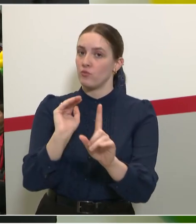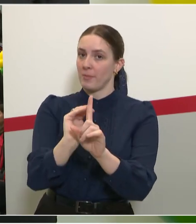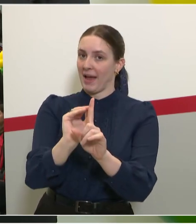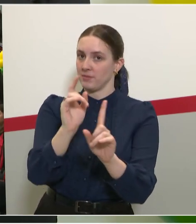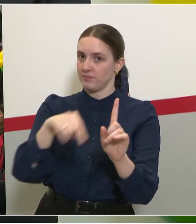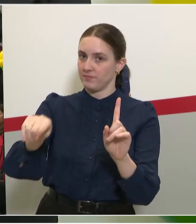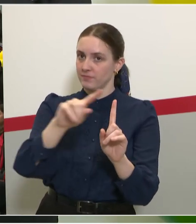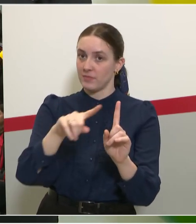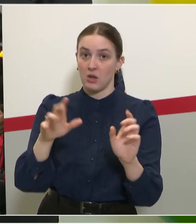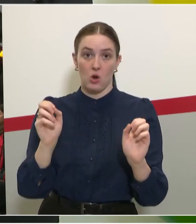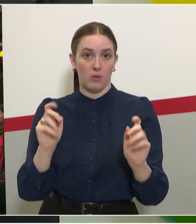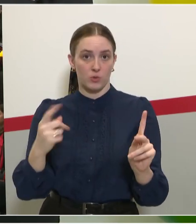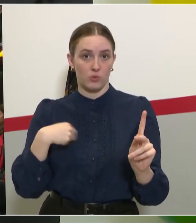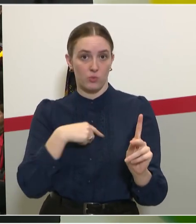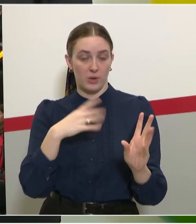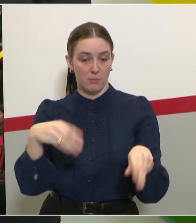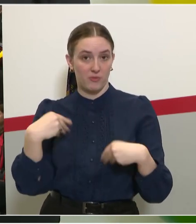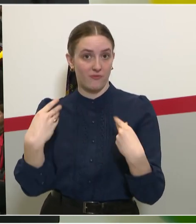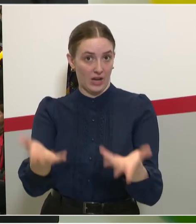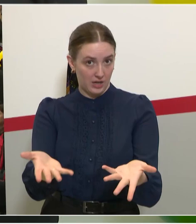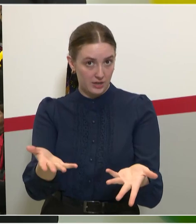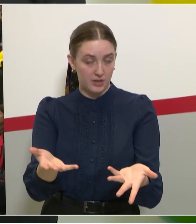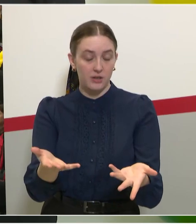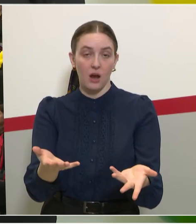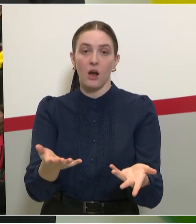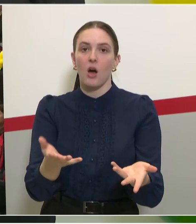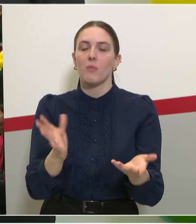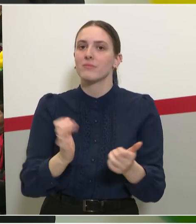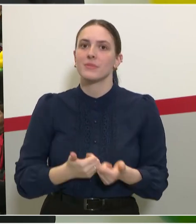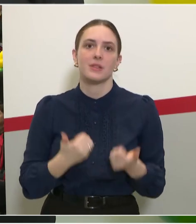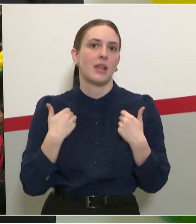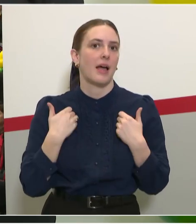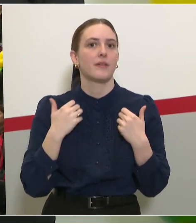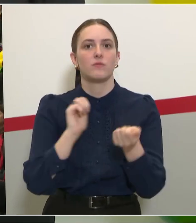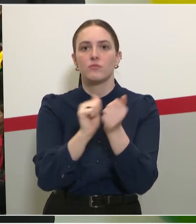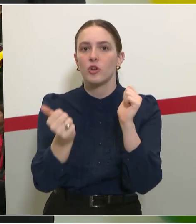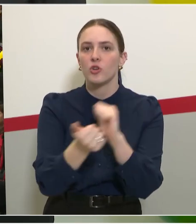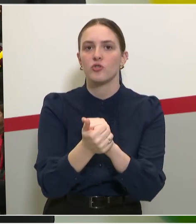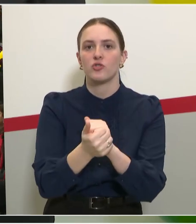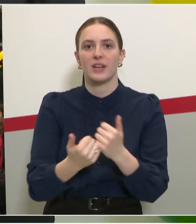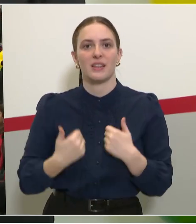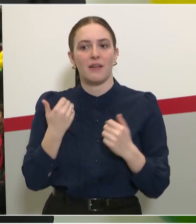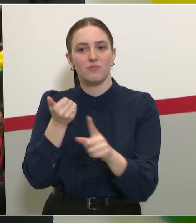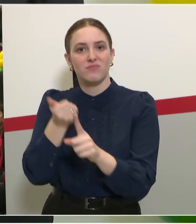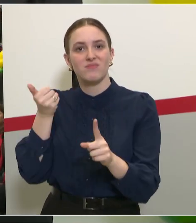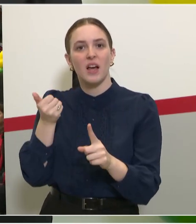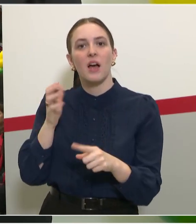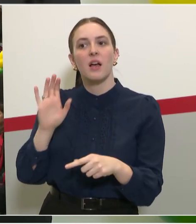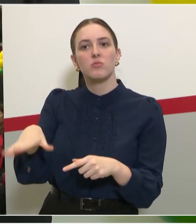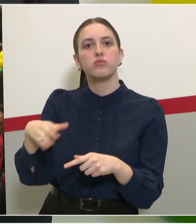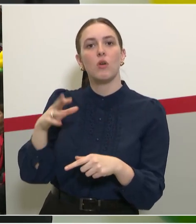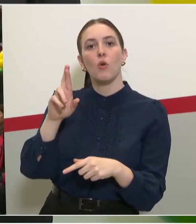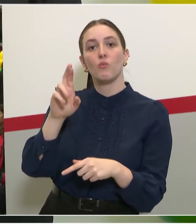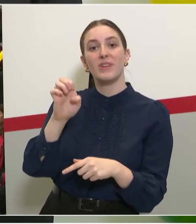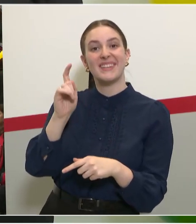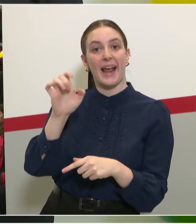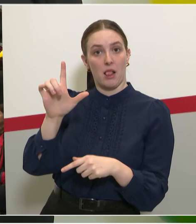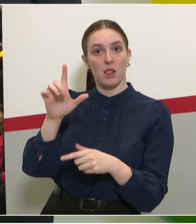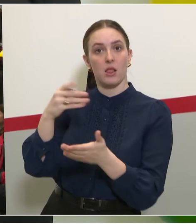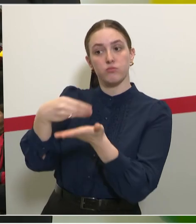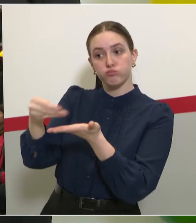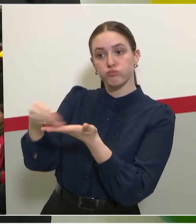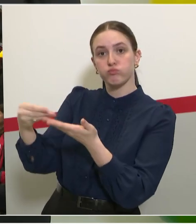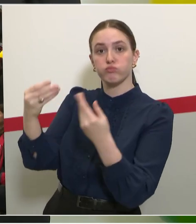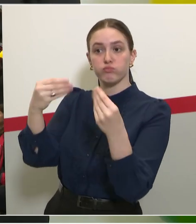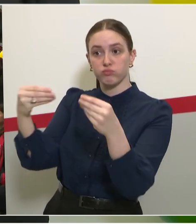the opportunities that we provide are life-changing, life-altering. Retail work is very valuable as well, but